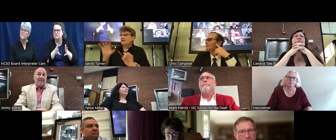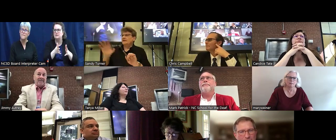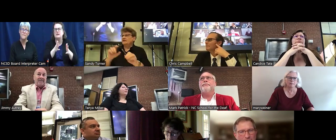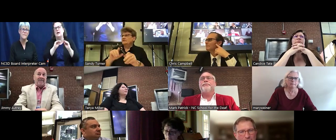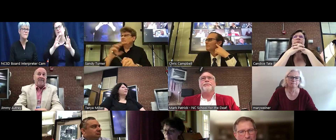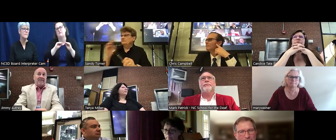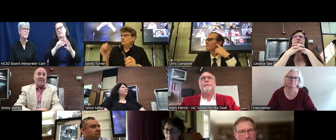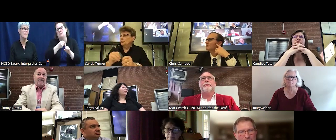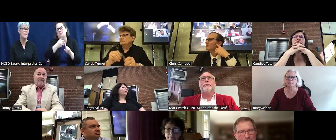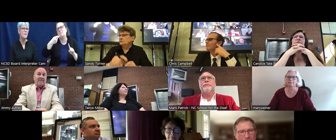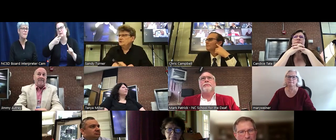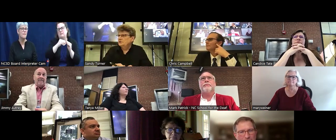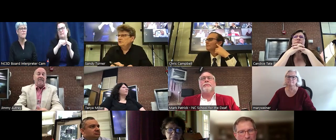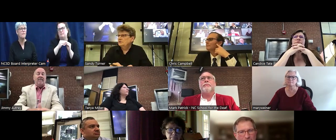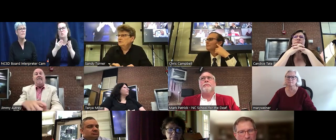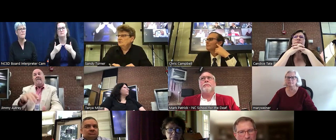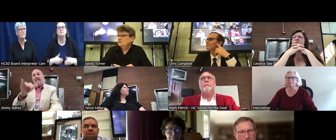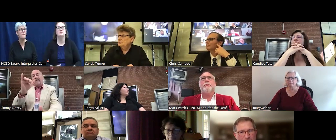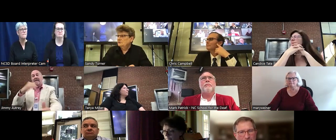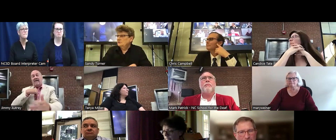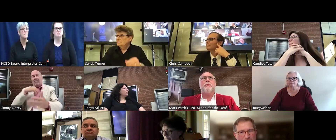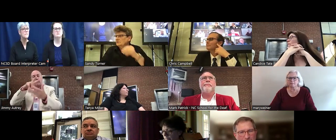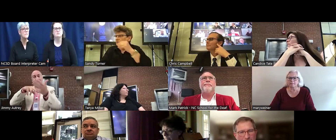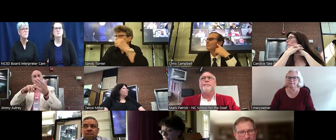Clarify that more, Jimmy.